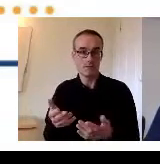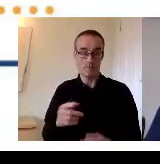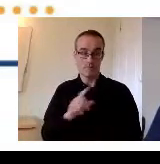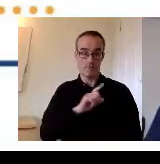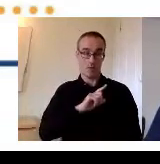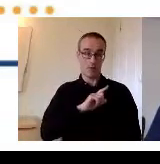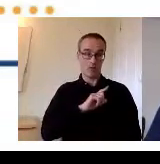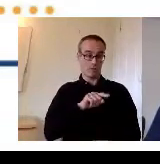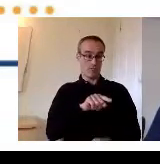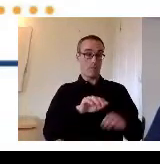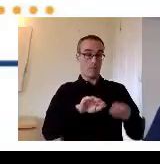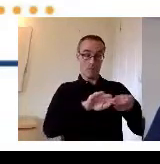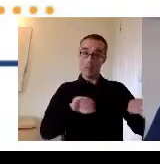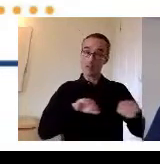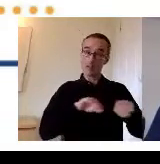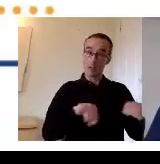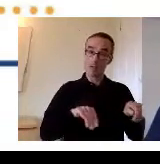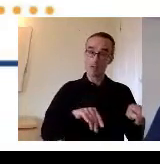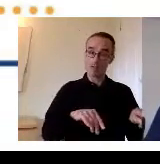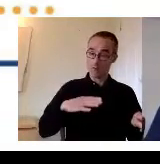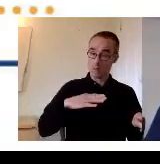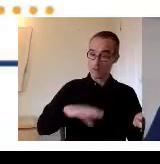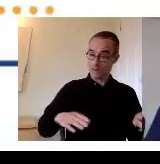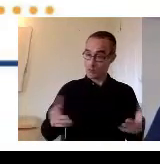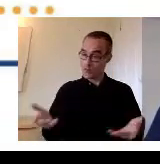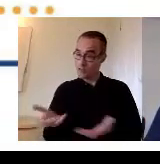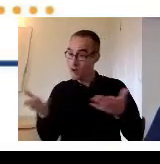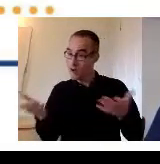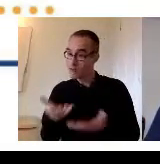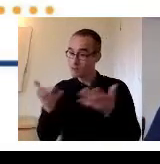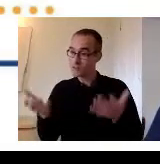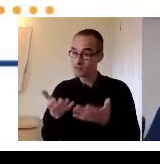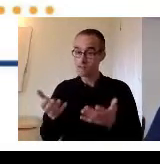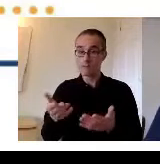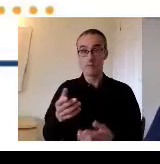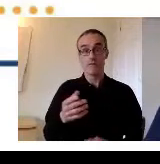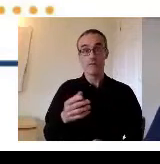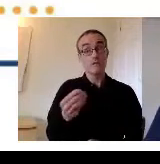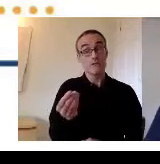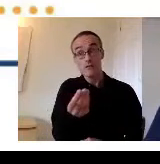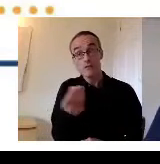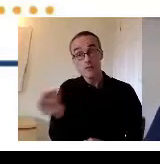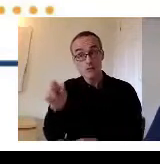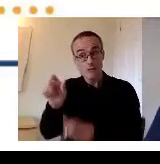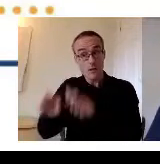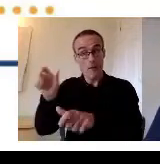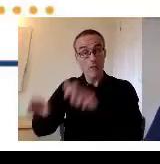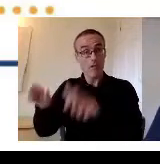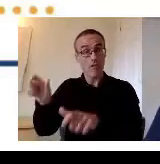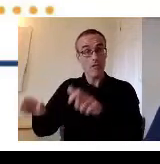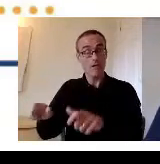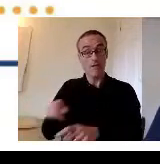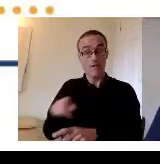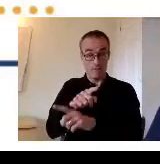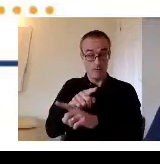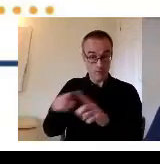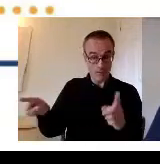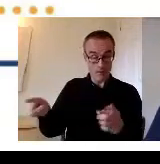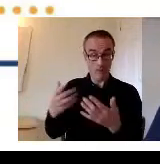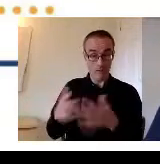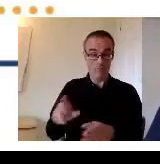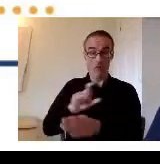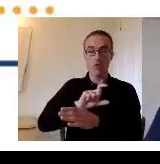swim leading courses and swim tutor courses, and they became the advocates. And so again, the idea was to get local